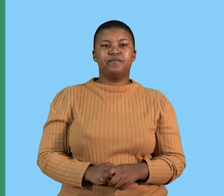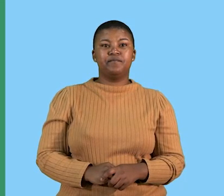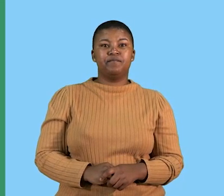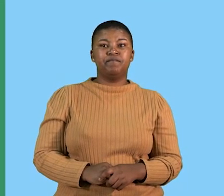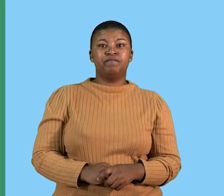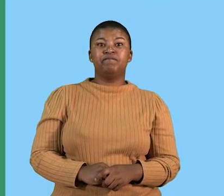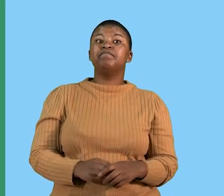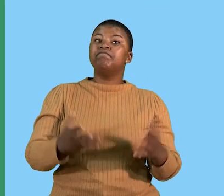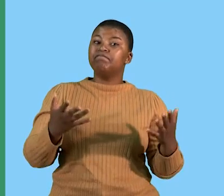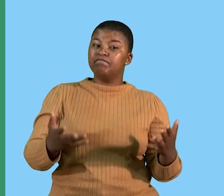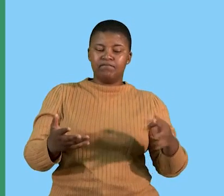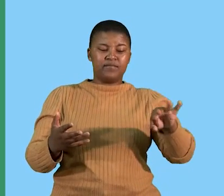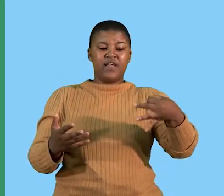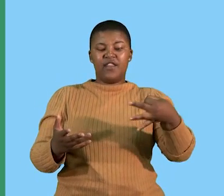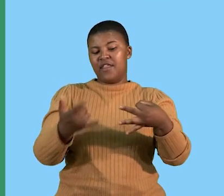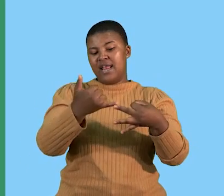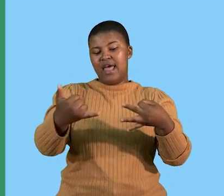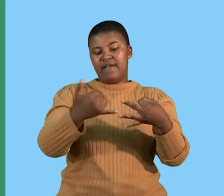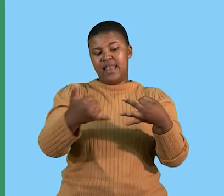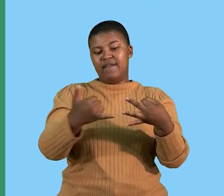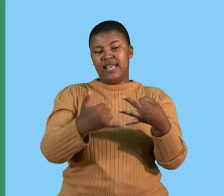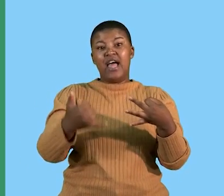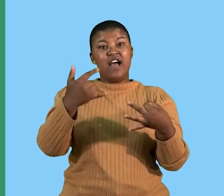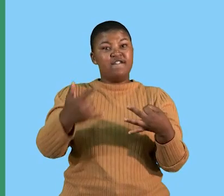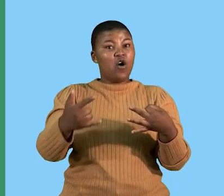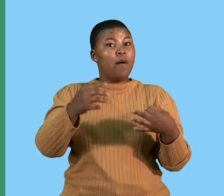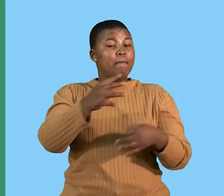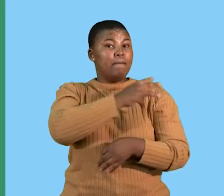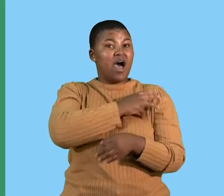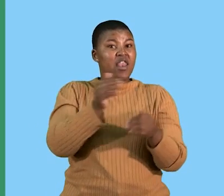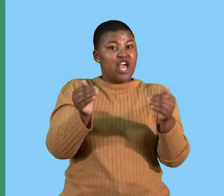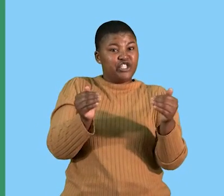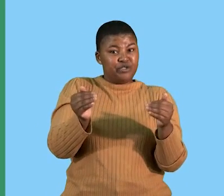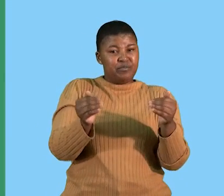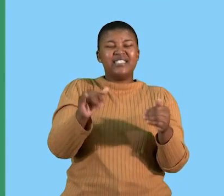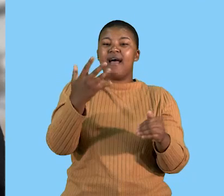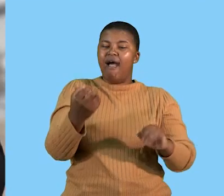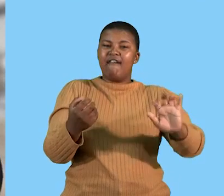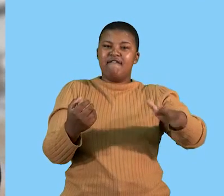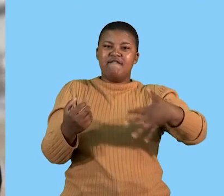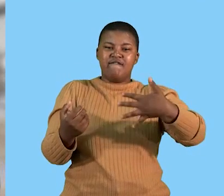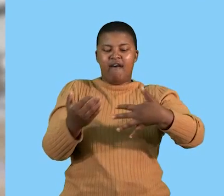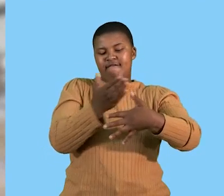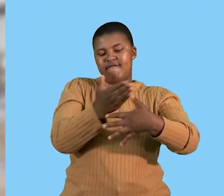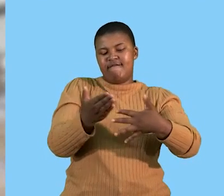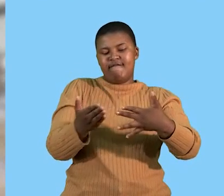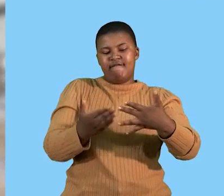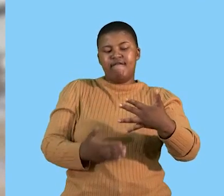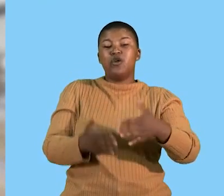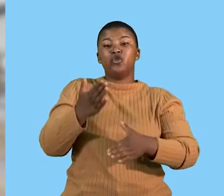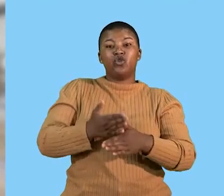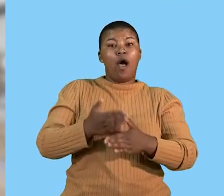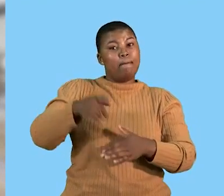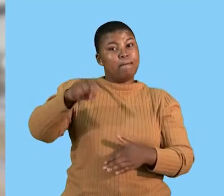So basically, if we look at the 3 levels of management, we have 5 basic tasks that the management needs to